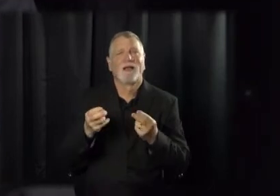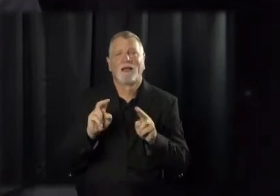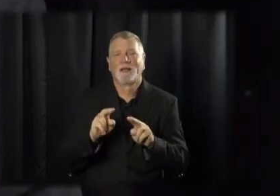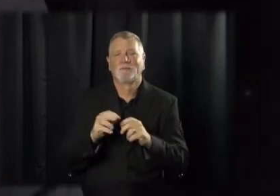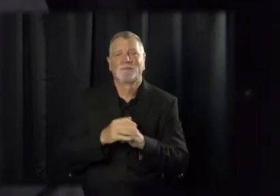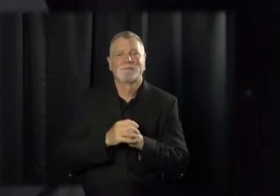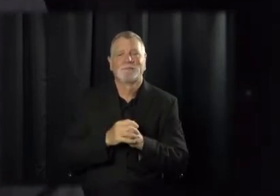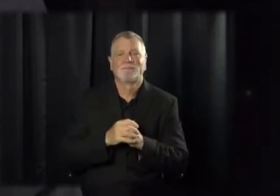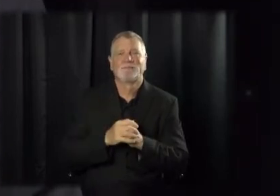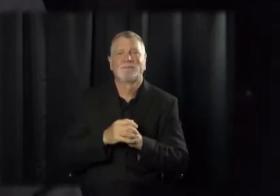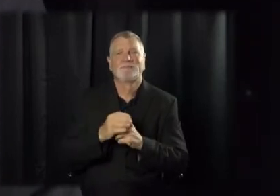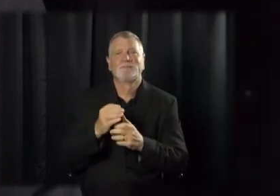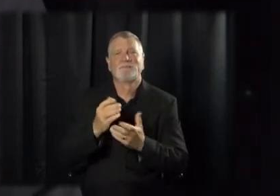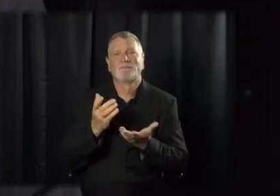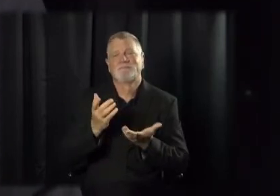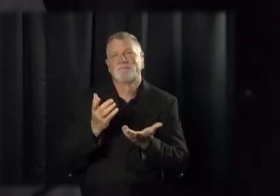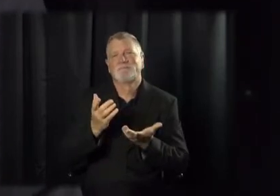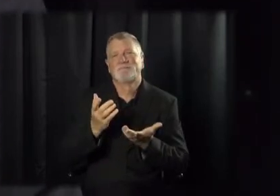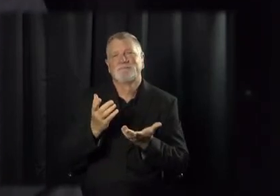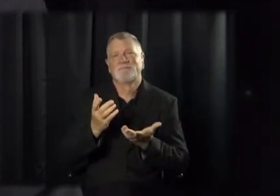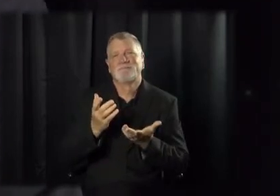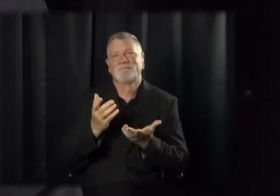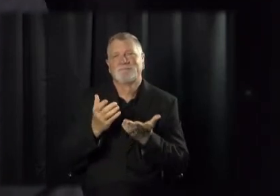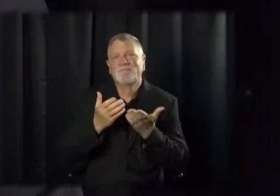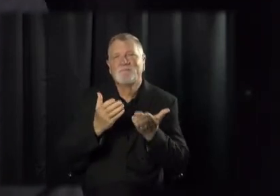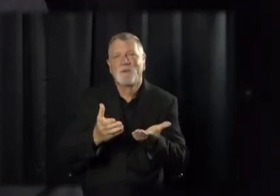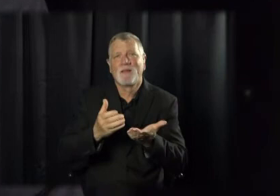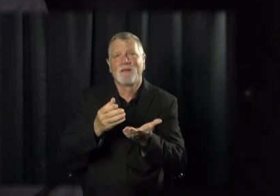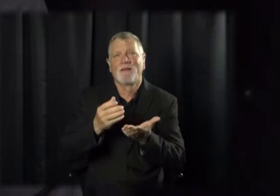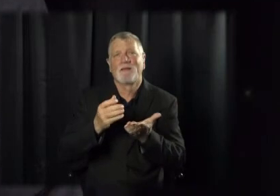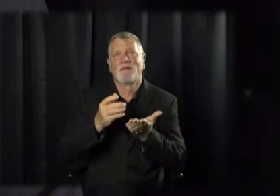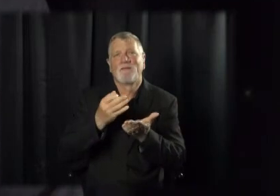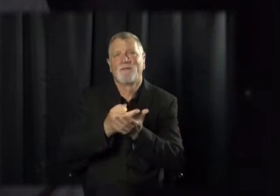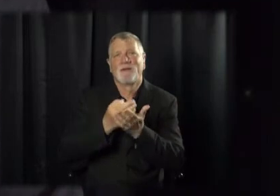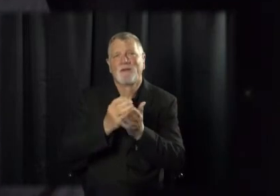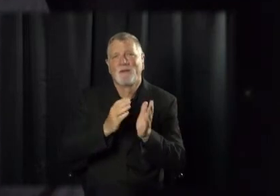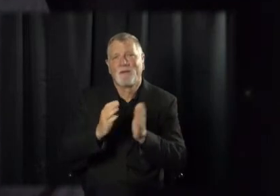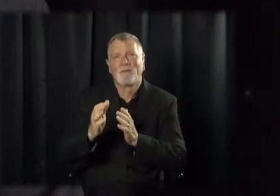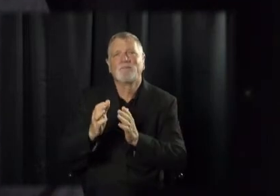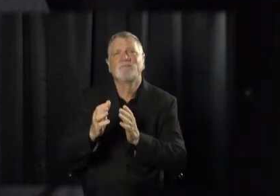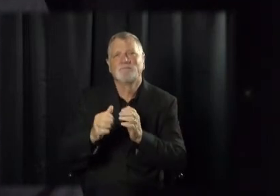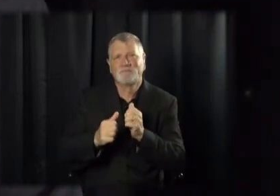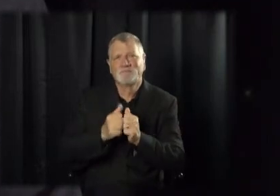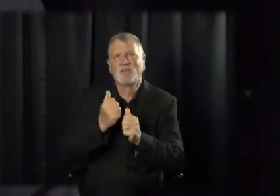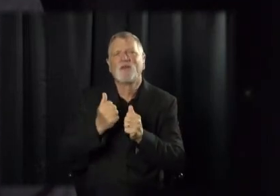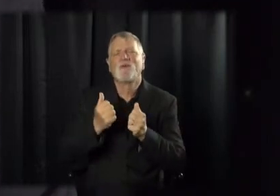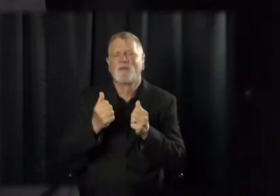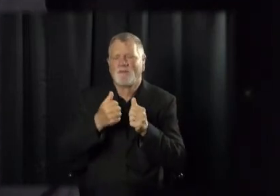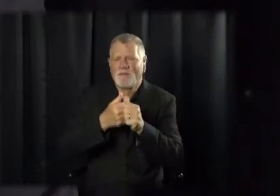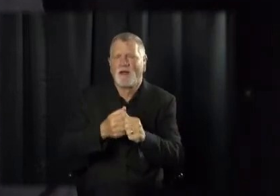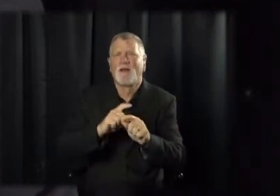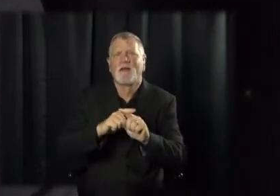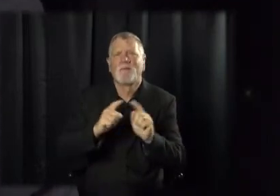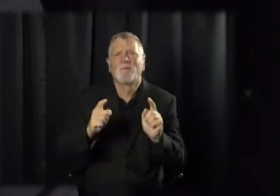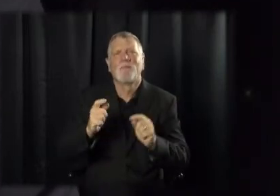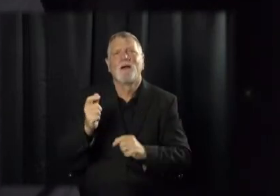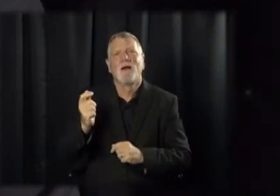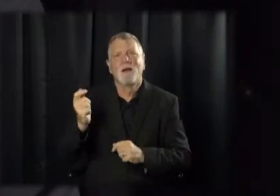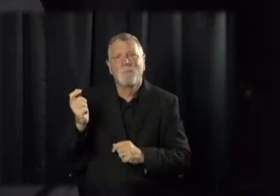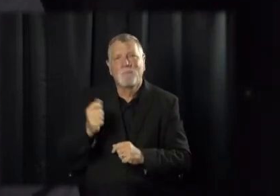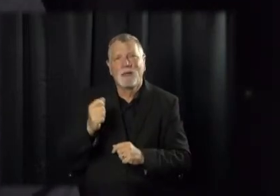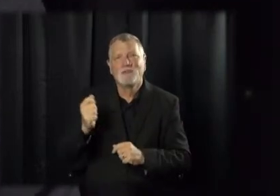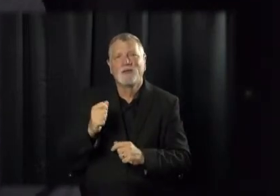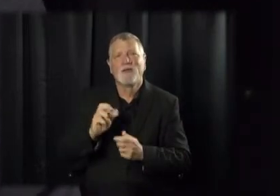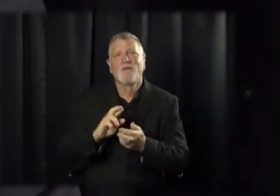The fiscal plan is proposed. The proposed fiscal plan is generally aligned, but again, in the area of pension